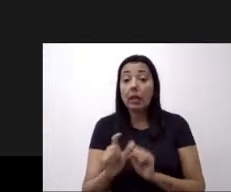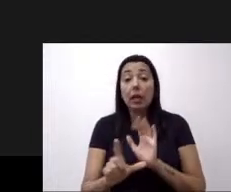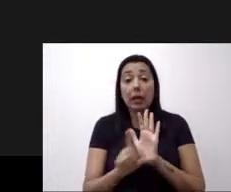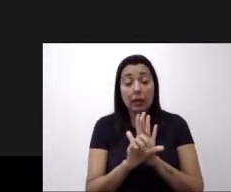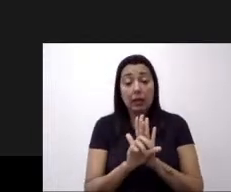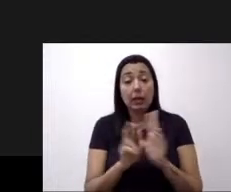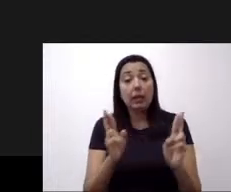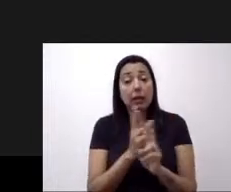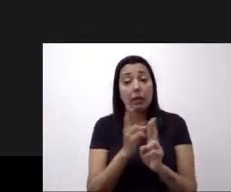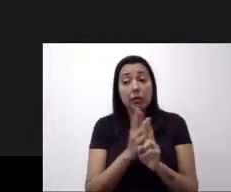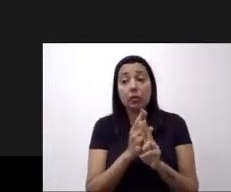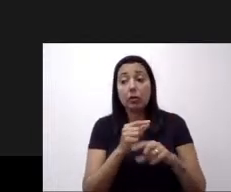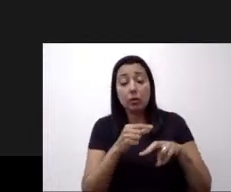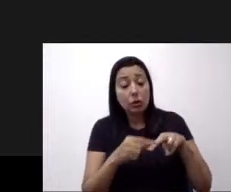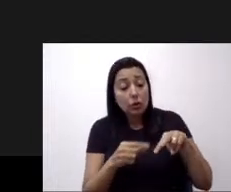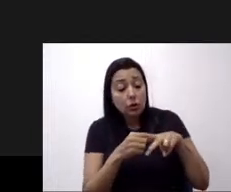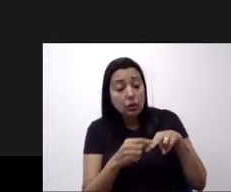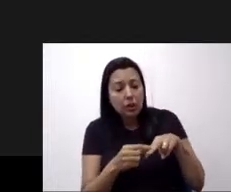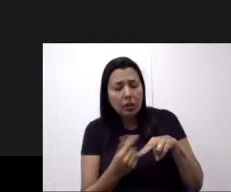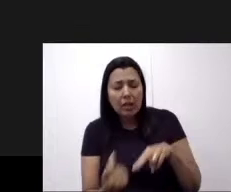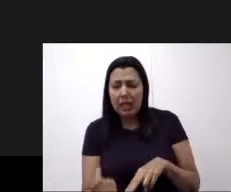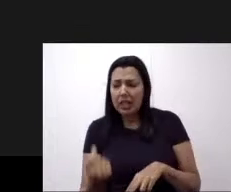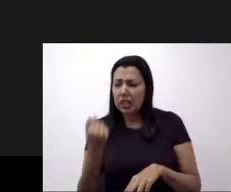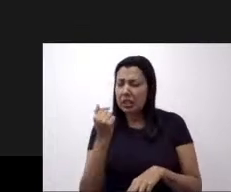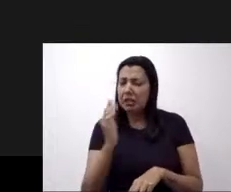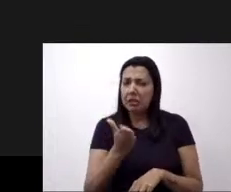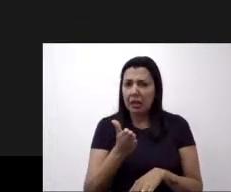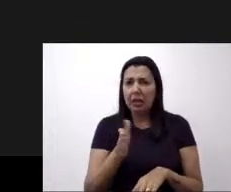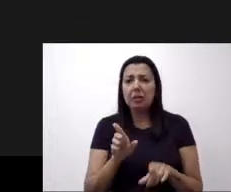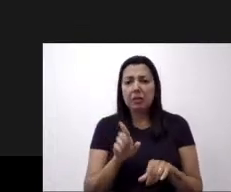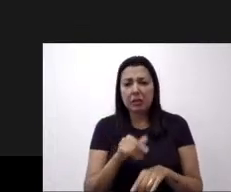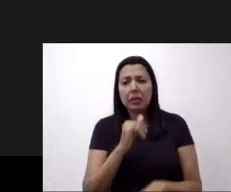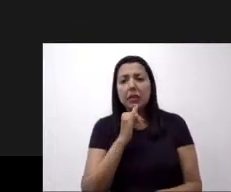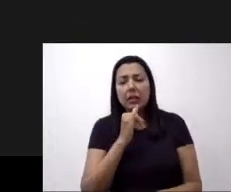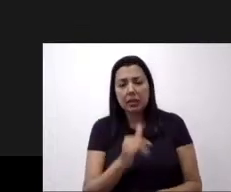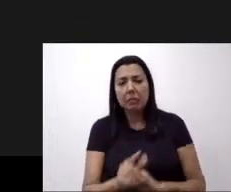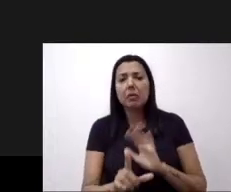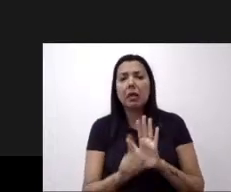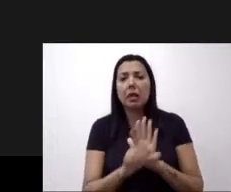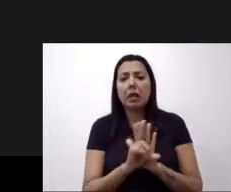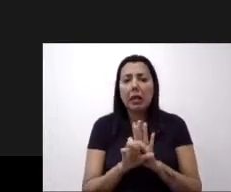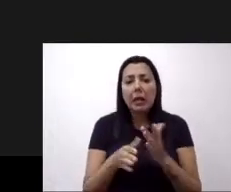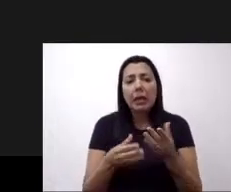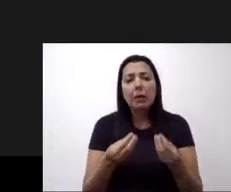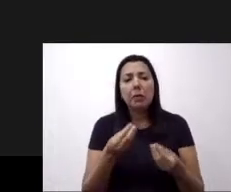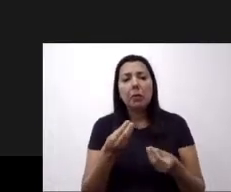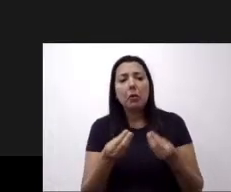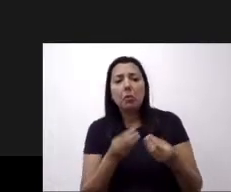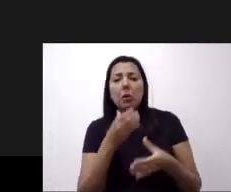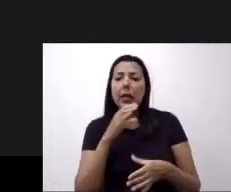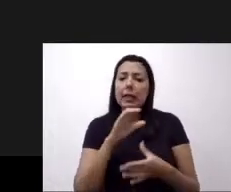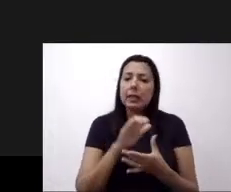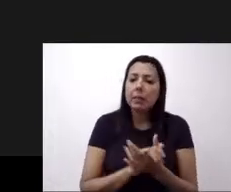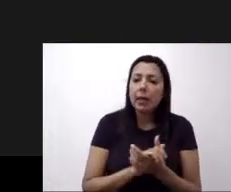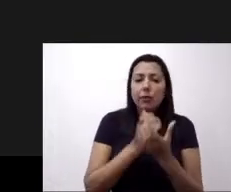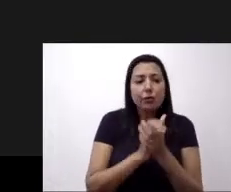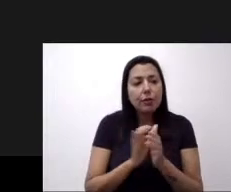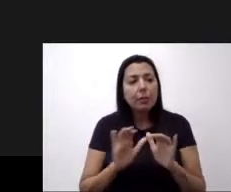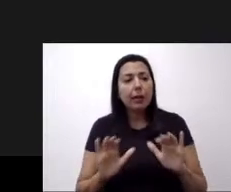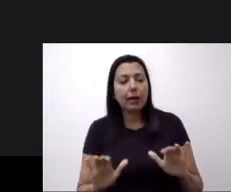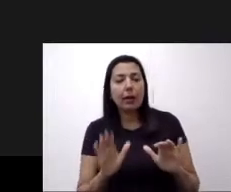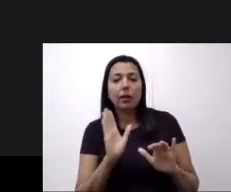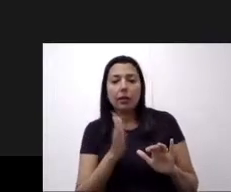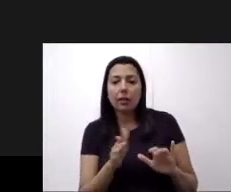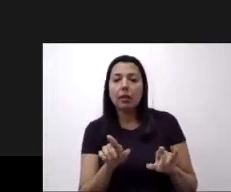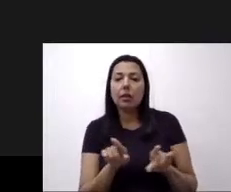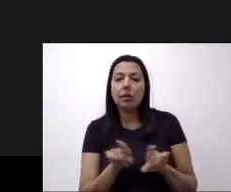are old. For instance, legislation concerning the marriage and the divorce have existed for a long time,